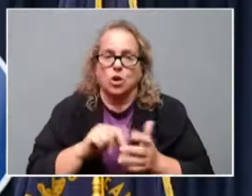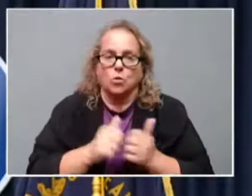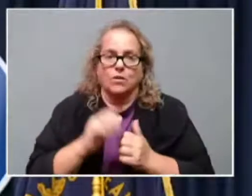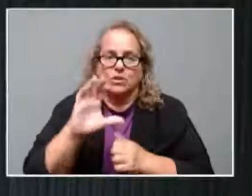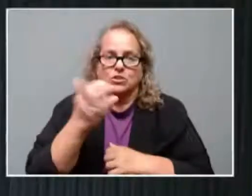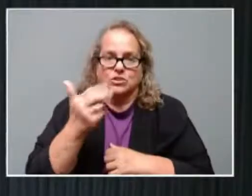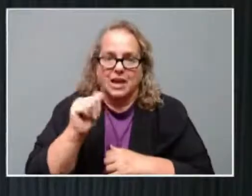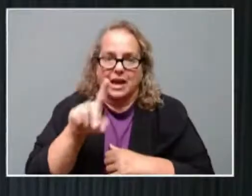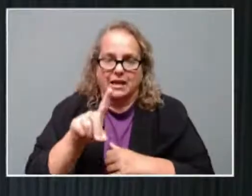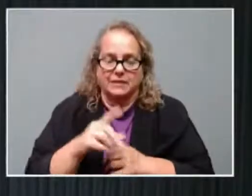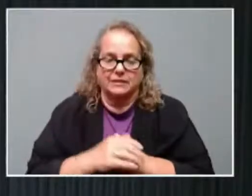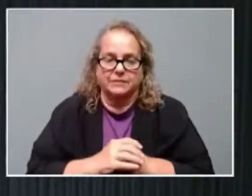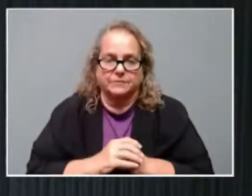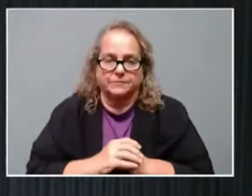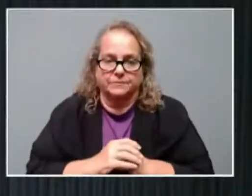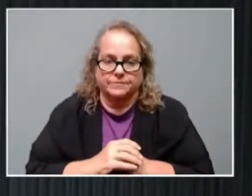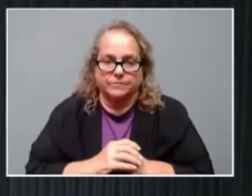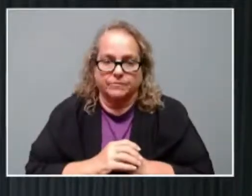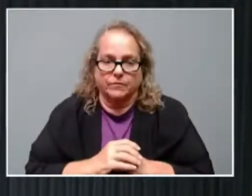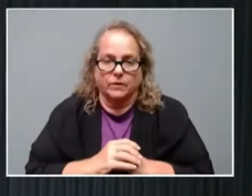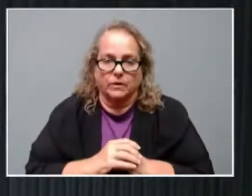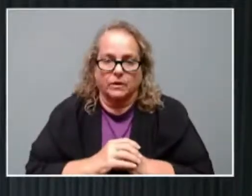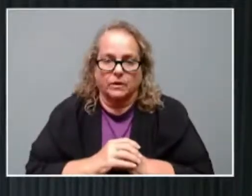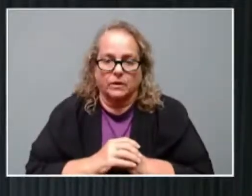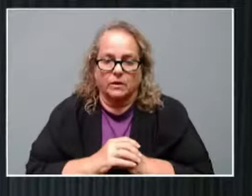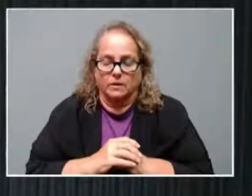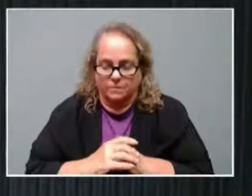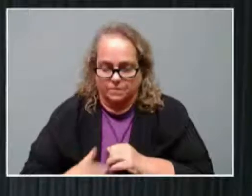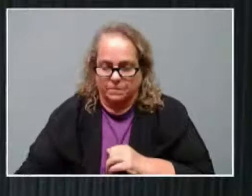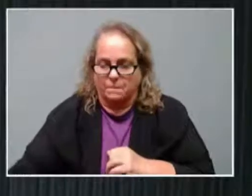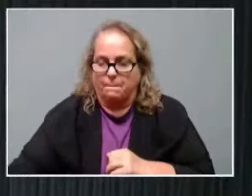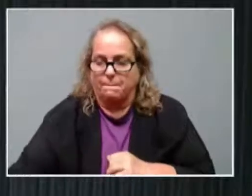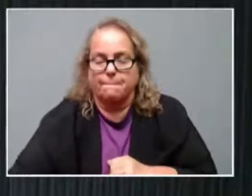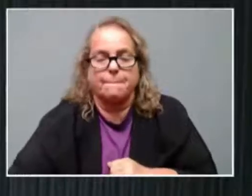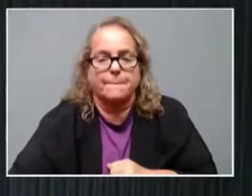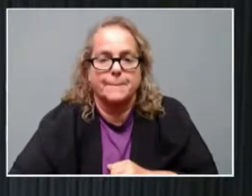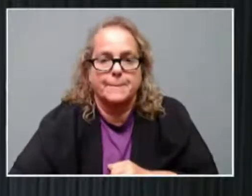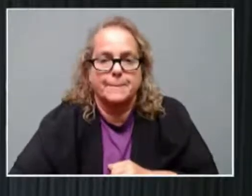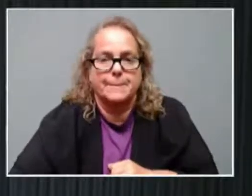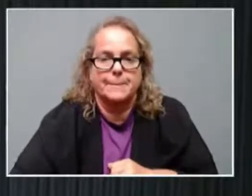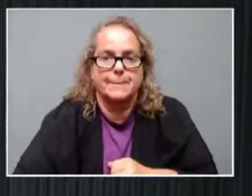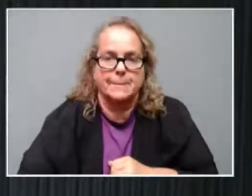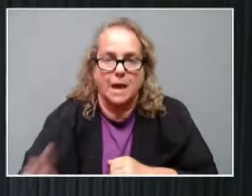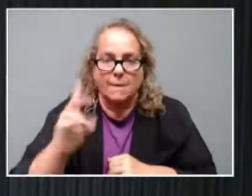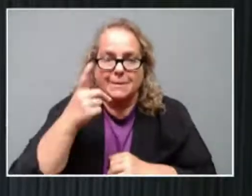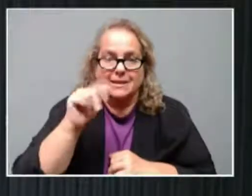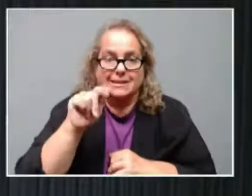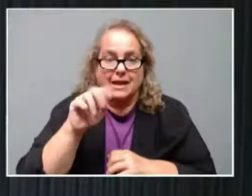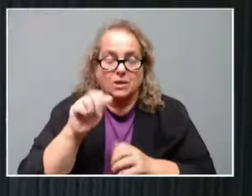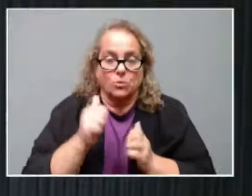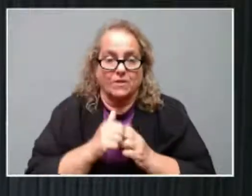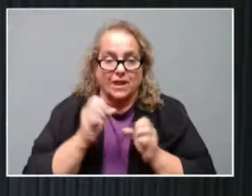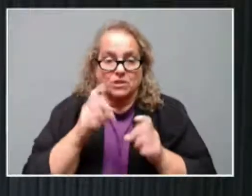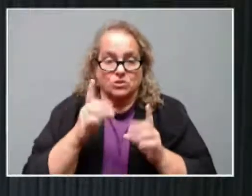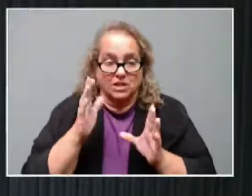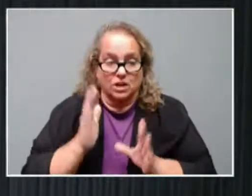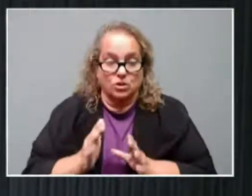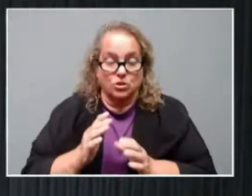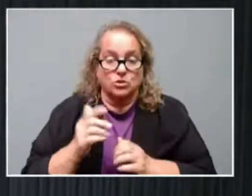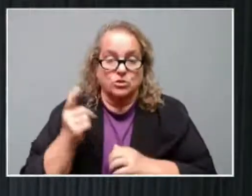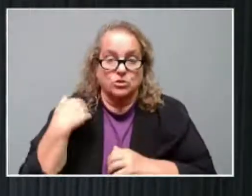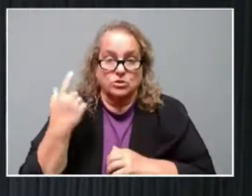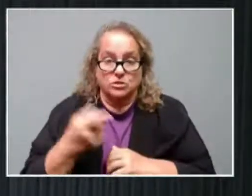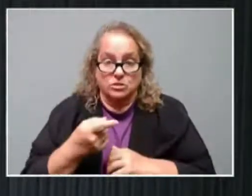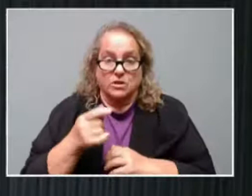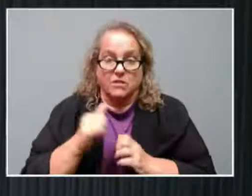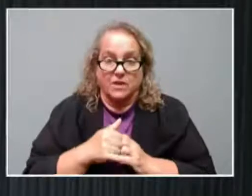noticed you talked today to educators, and we've done some stories in the last week of several more districts announcing that they are